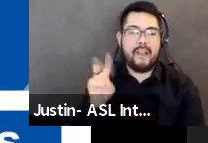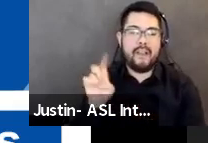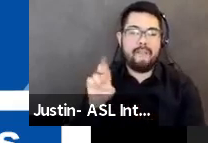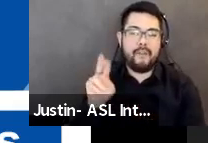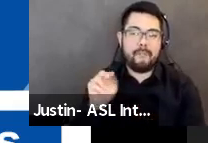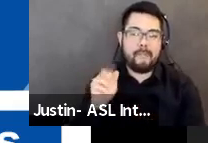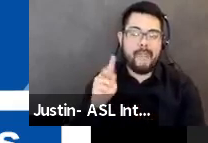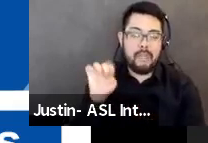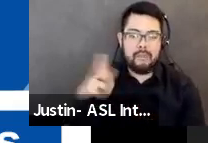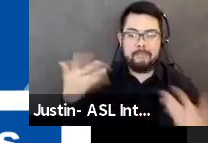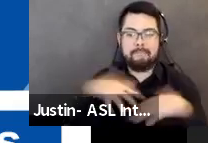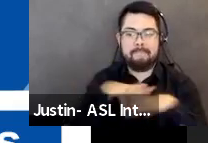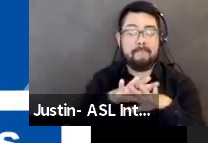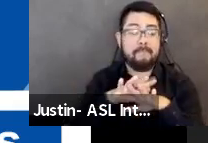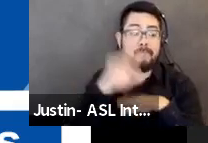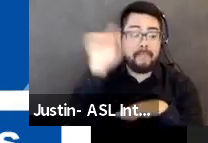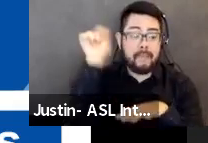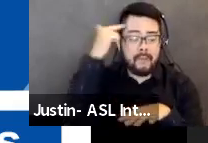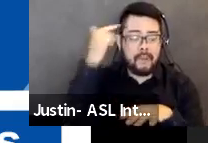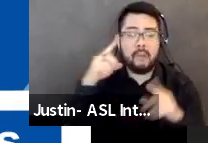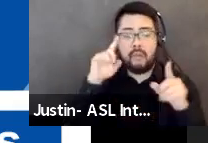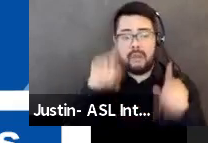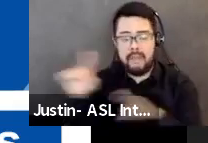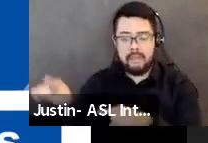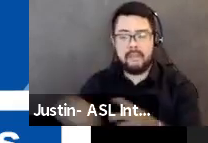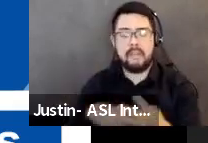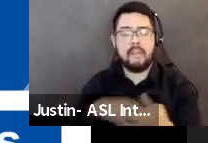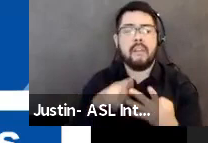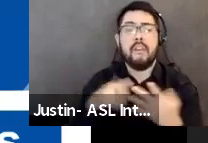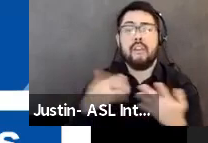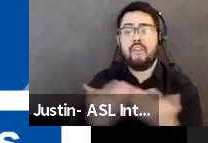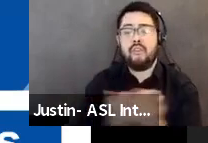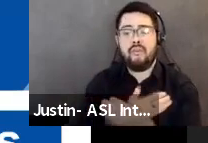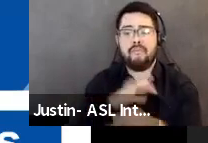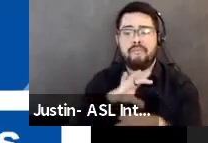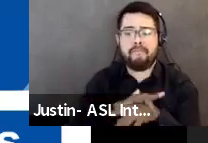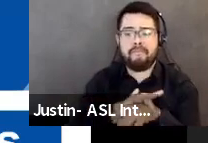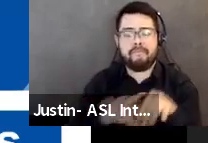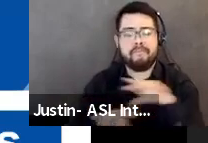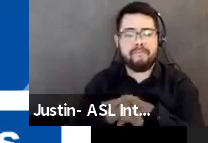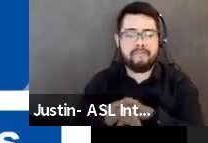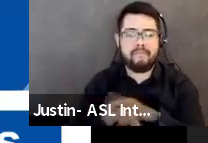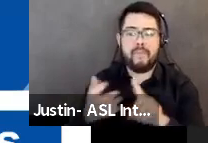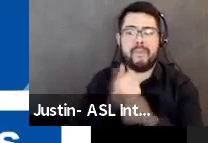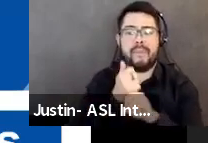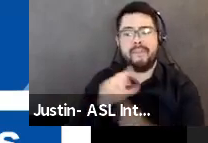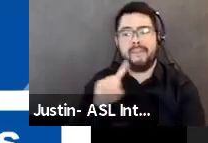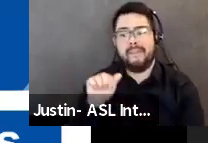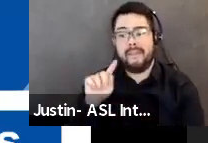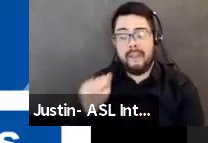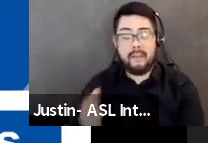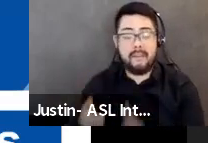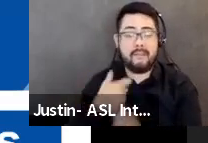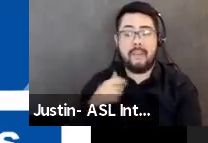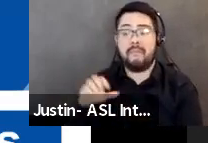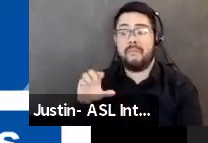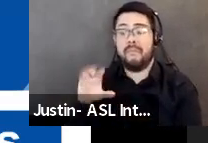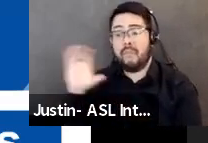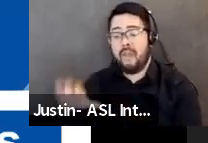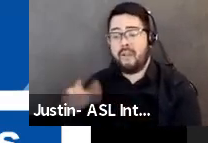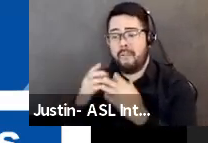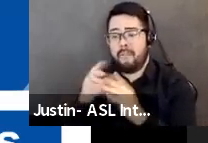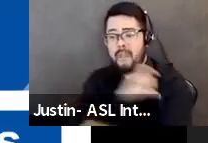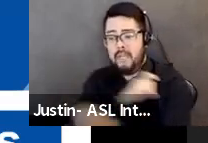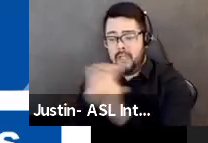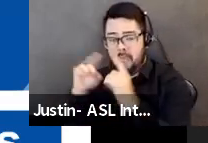received go over new arrest data that we have received from chicago police department to show the progress that the